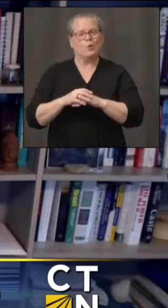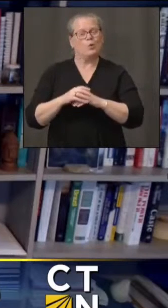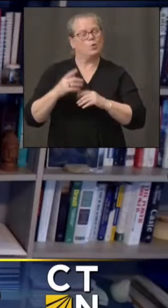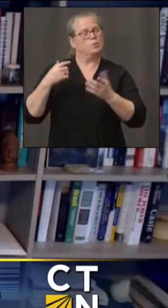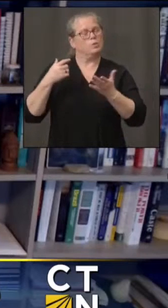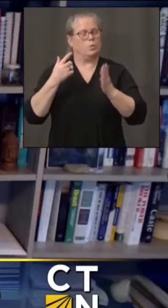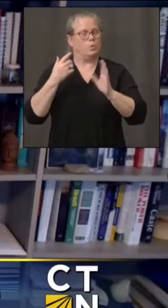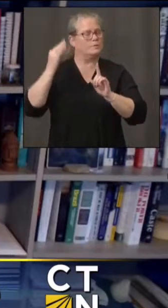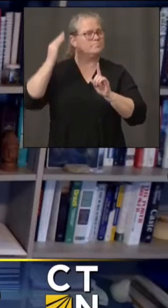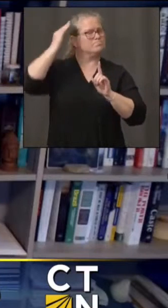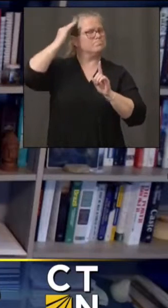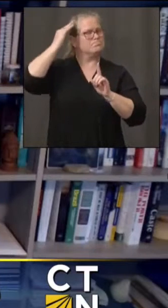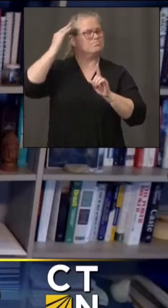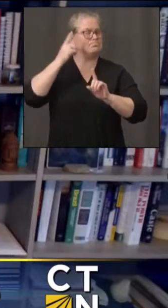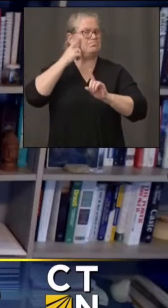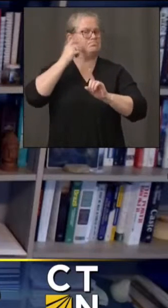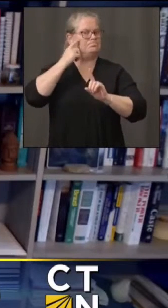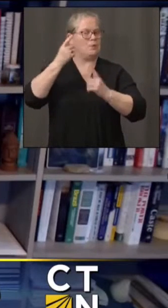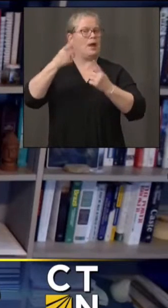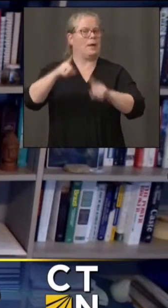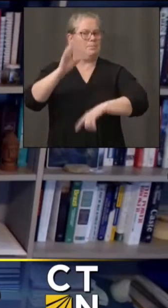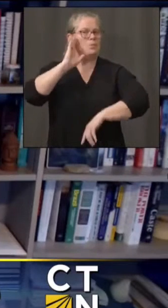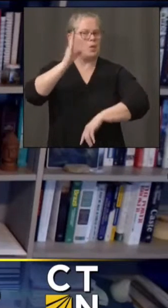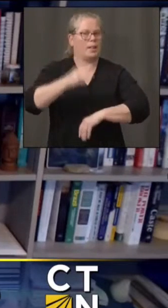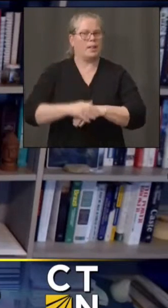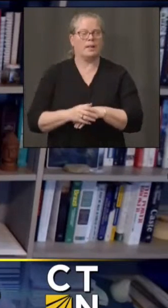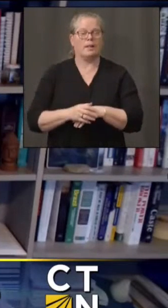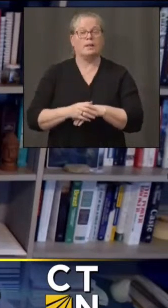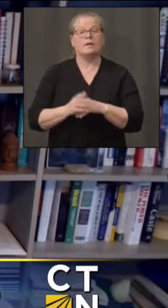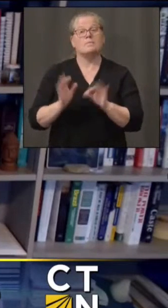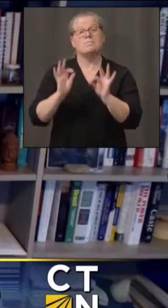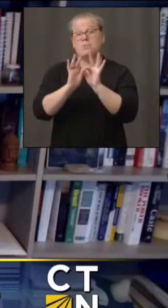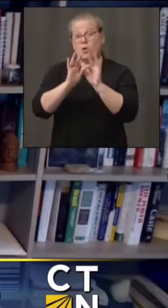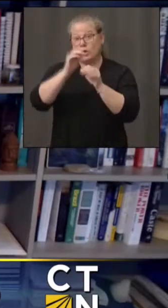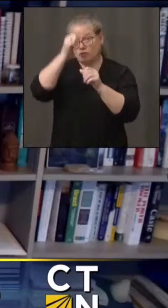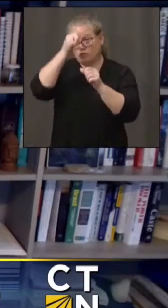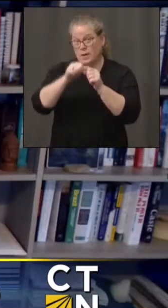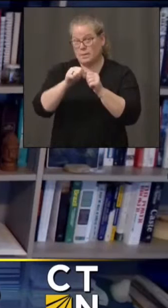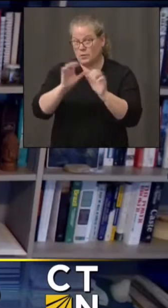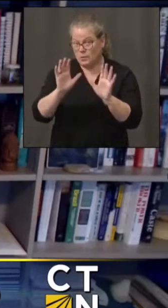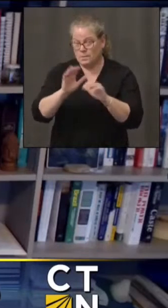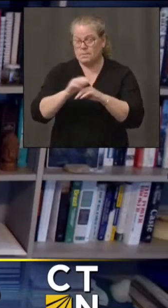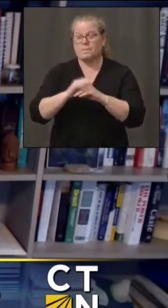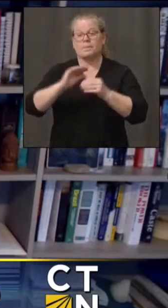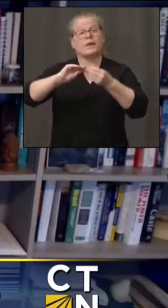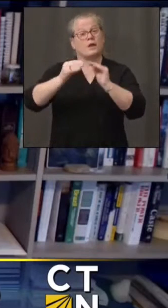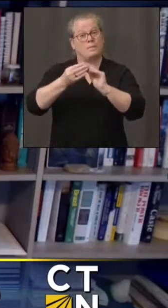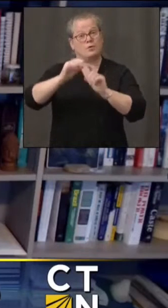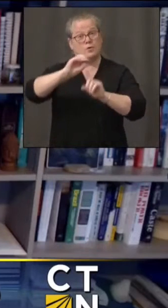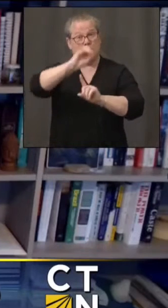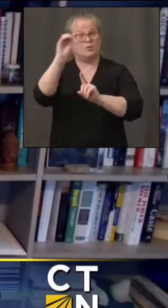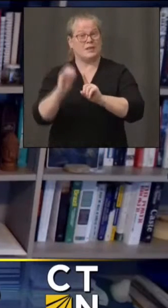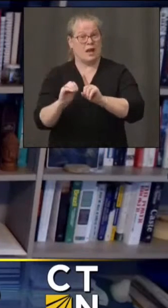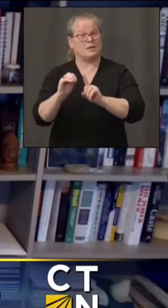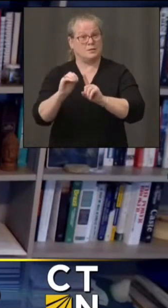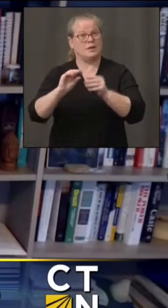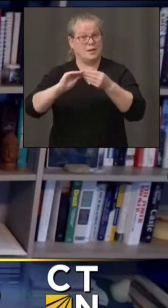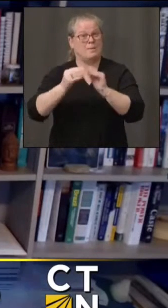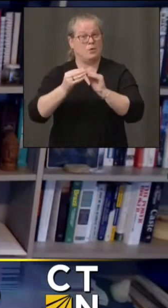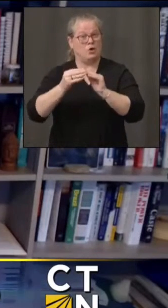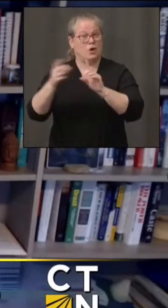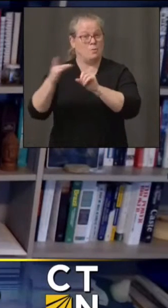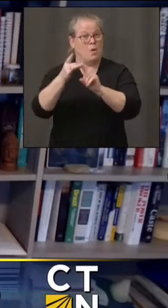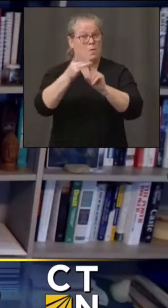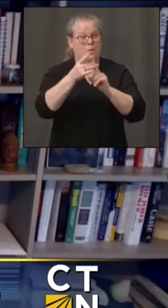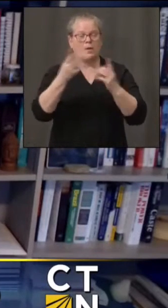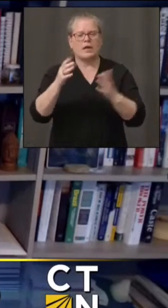is, and I think there are two issues here. When we look at rates, whether they're in the state of Connecticut or